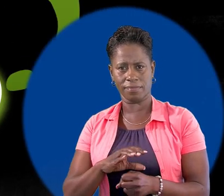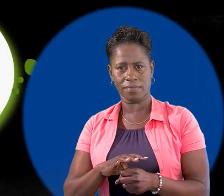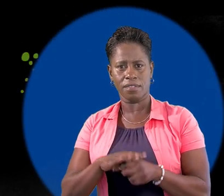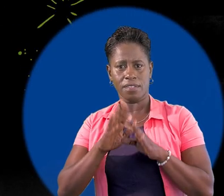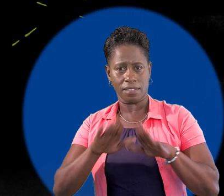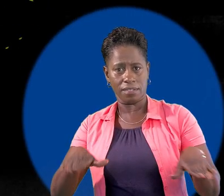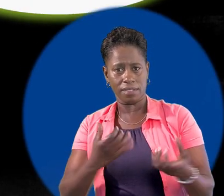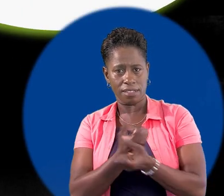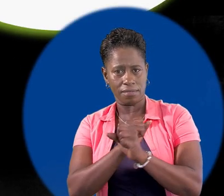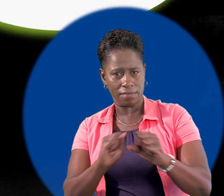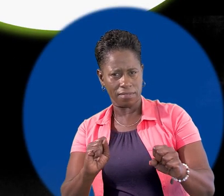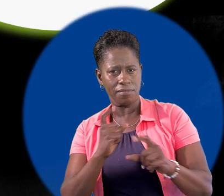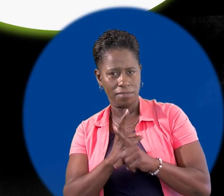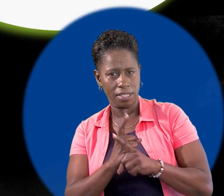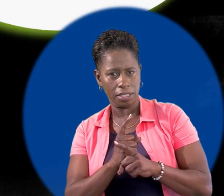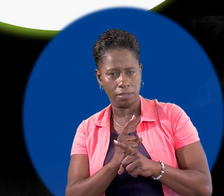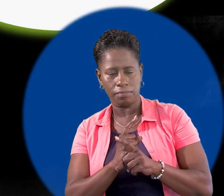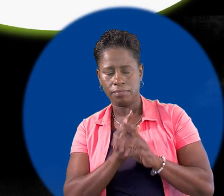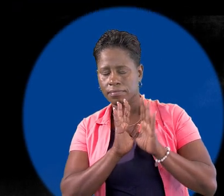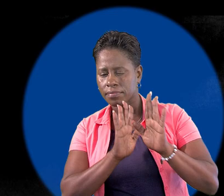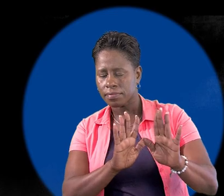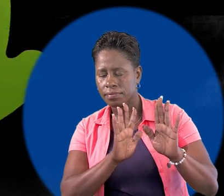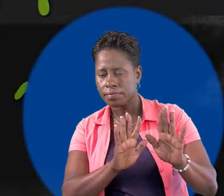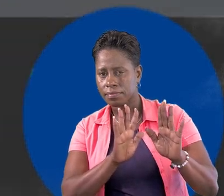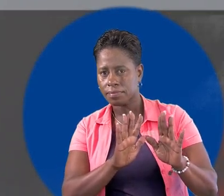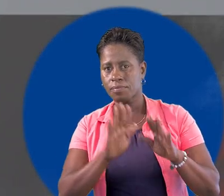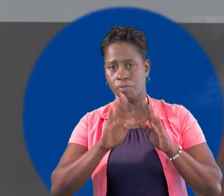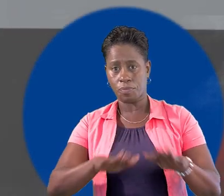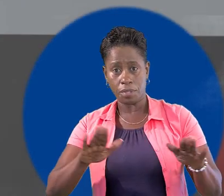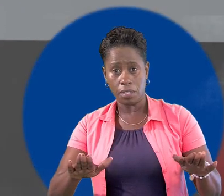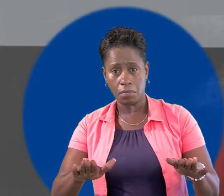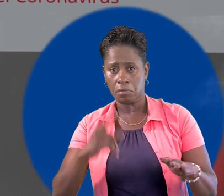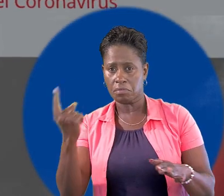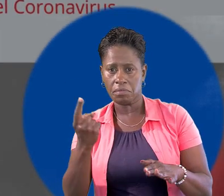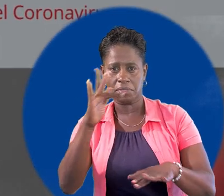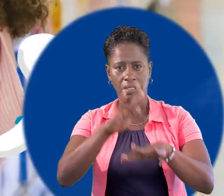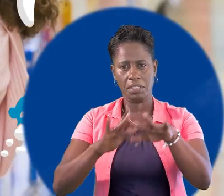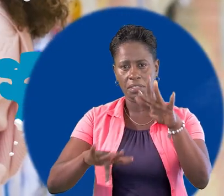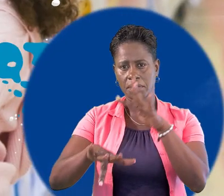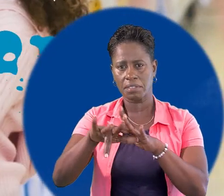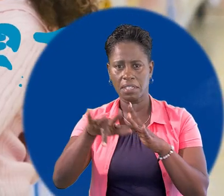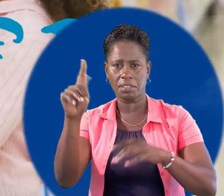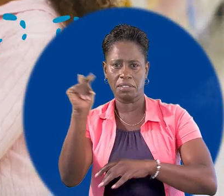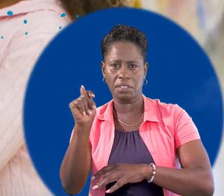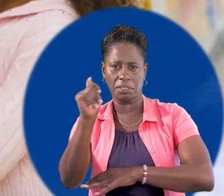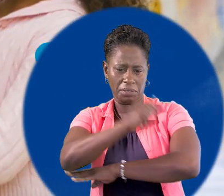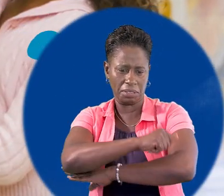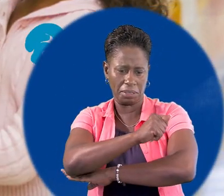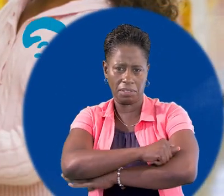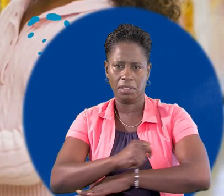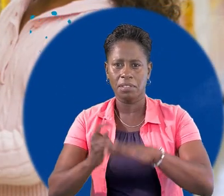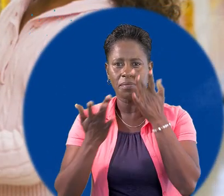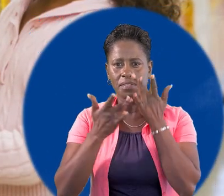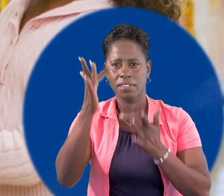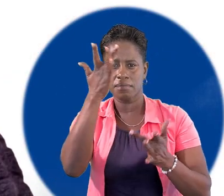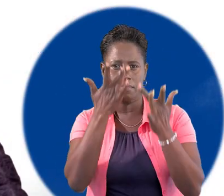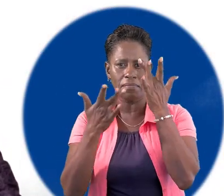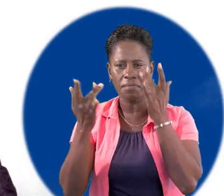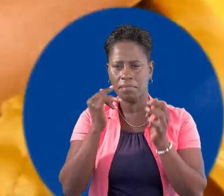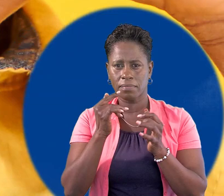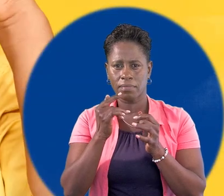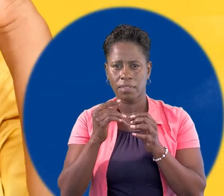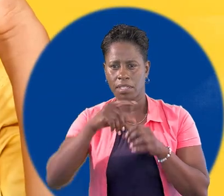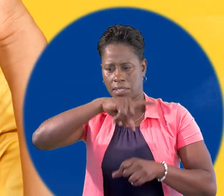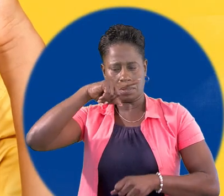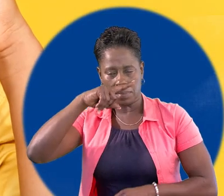coronavirus, but children are safe, no? Hold up. Children are actually more likely to touch all kinds of surfaces, put their hands on their